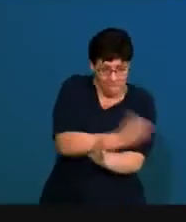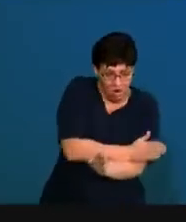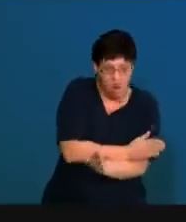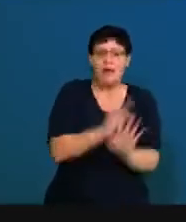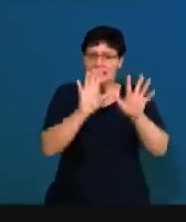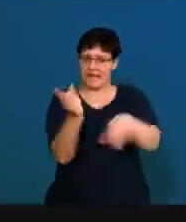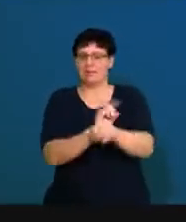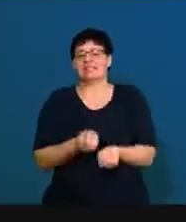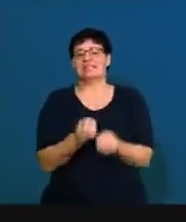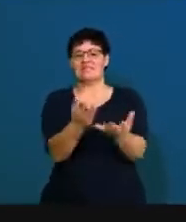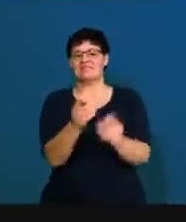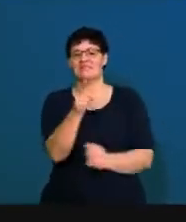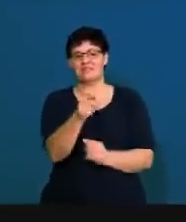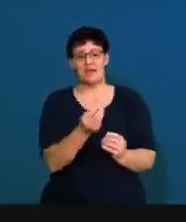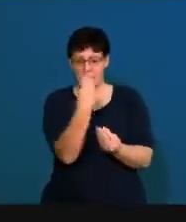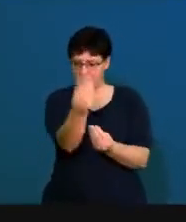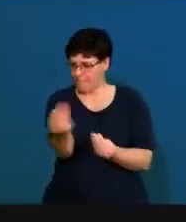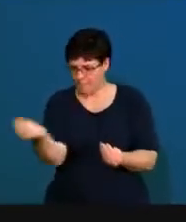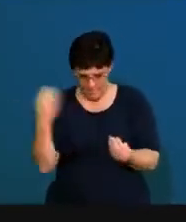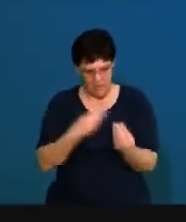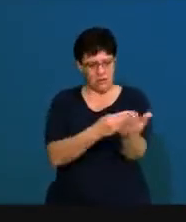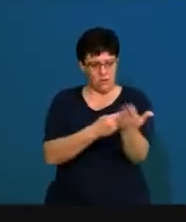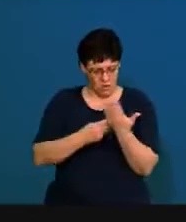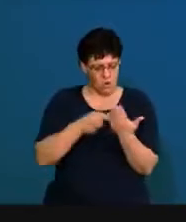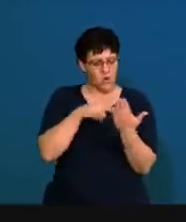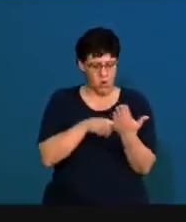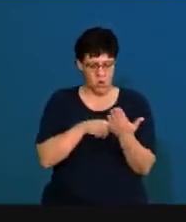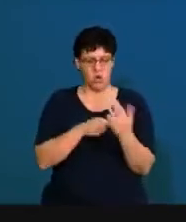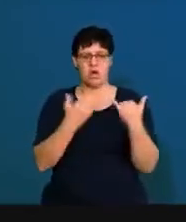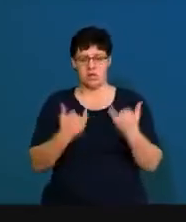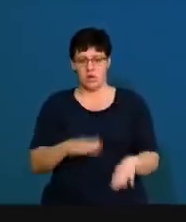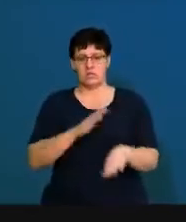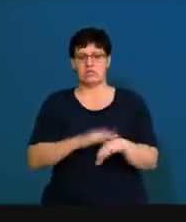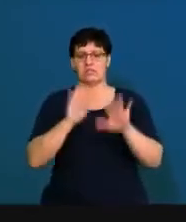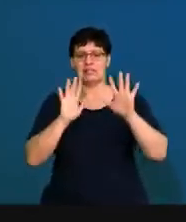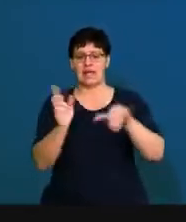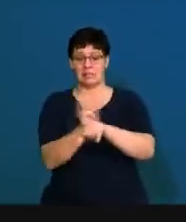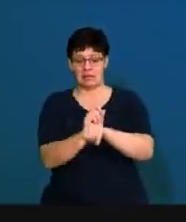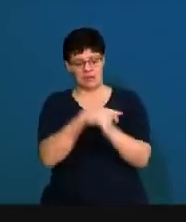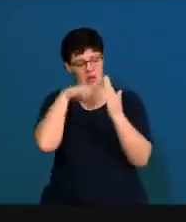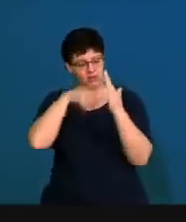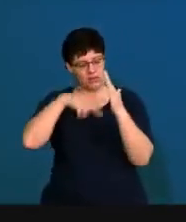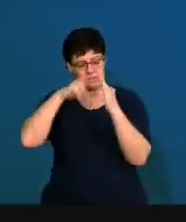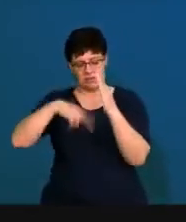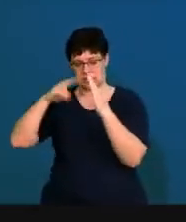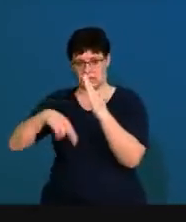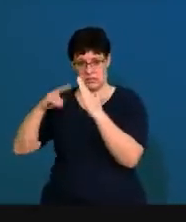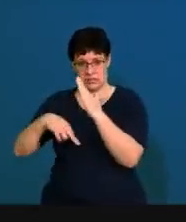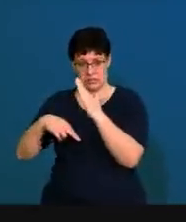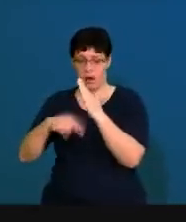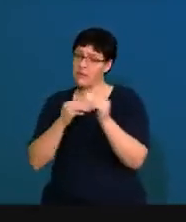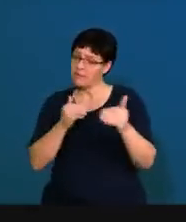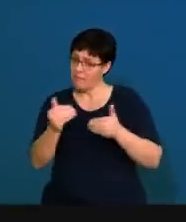examiner will issue out the exam material, so then there is that 10 minutes reading time. management of that 10 minutes is